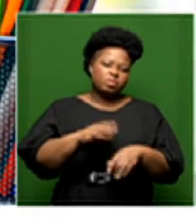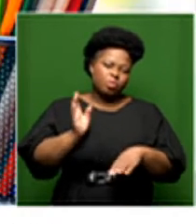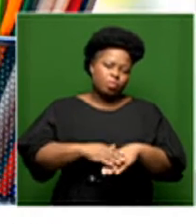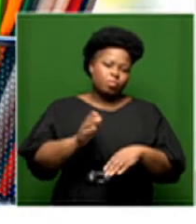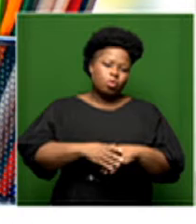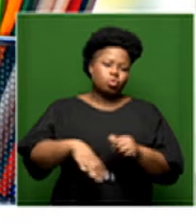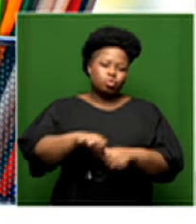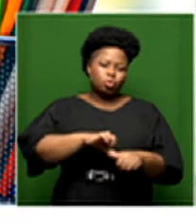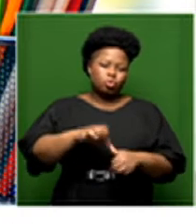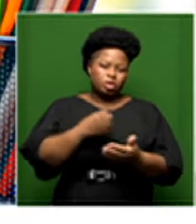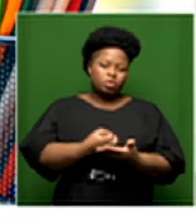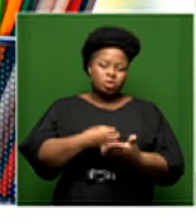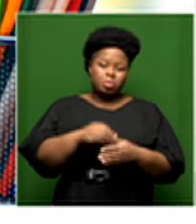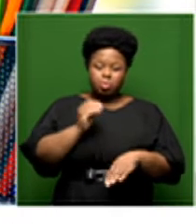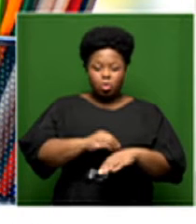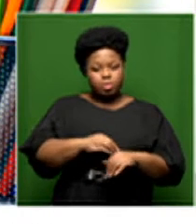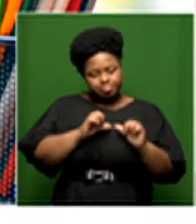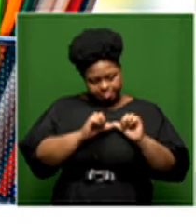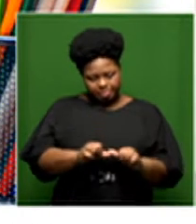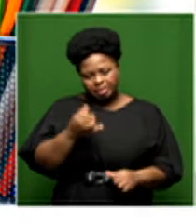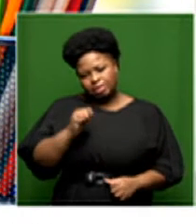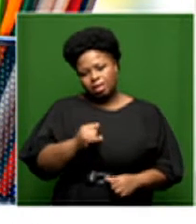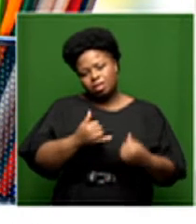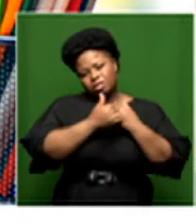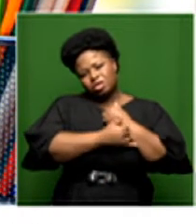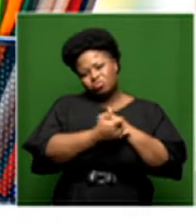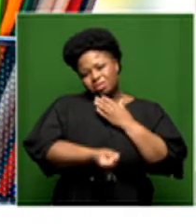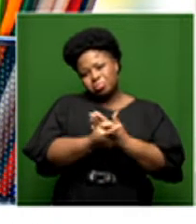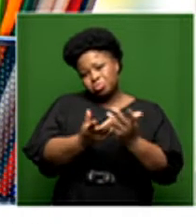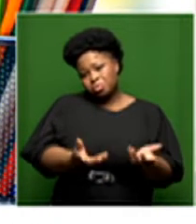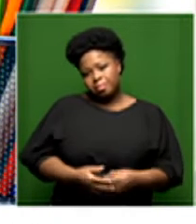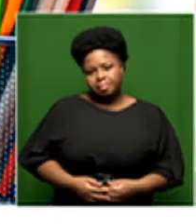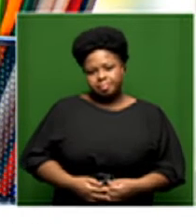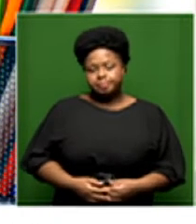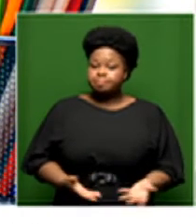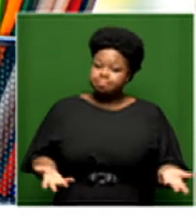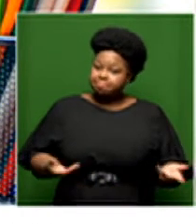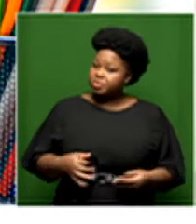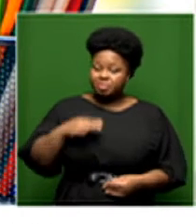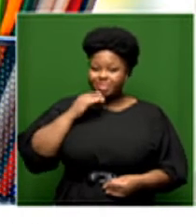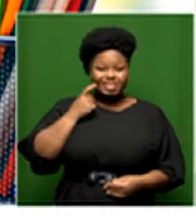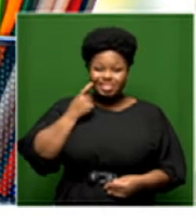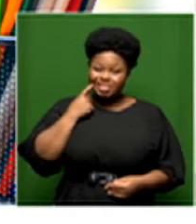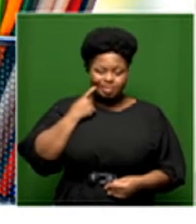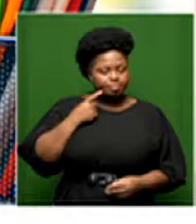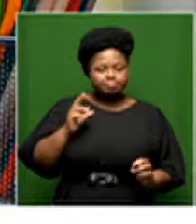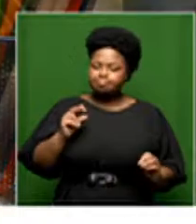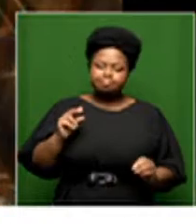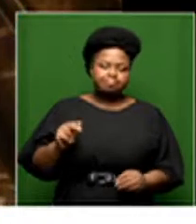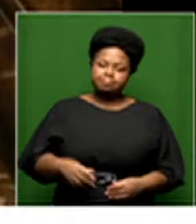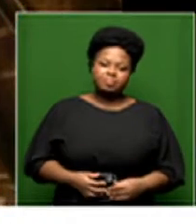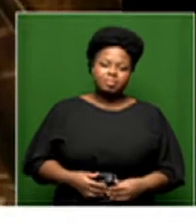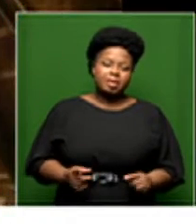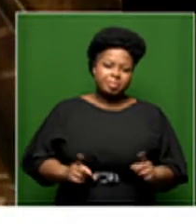bigger socioeconomic problem that still persists in this country. So this is not a very easy thing to